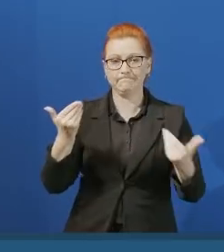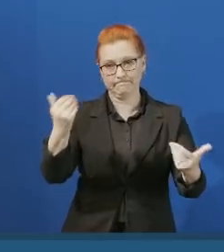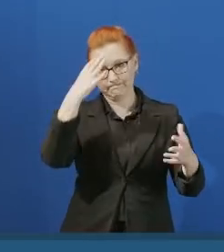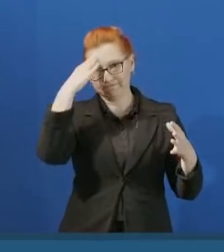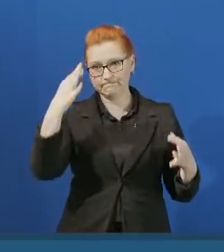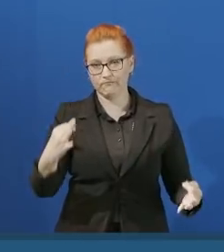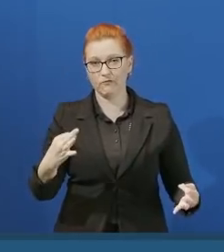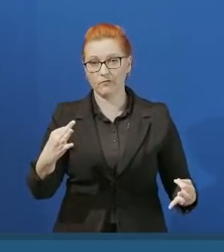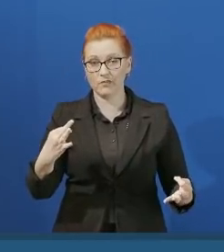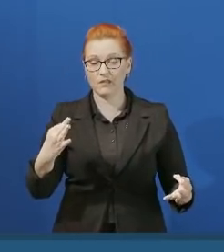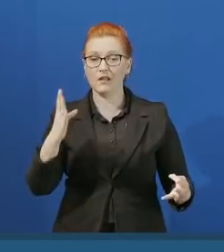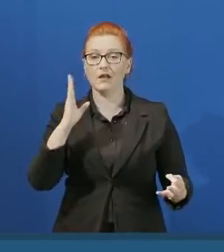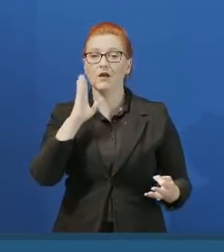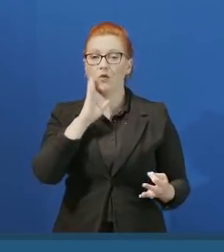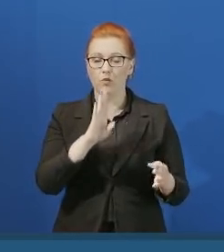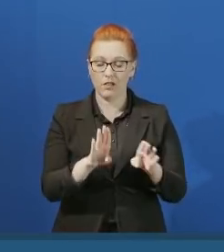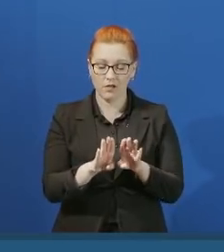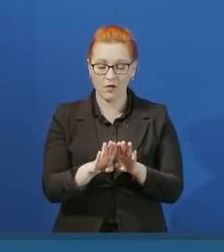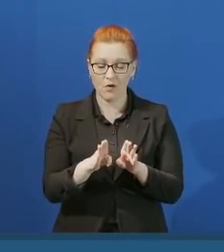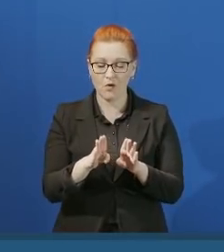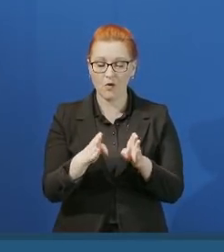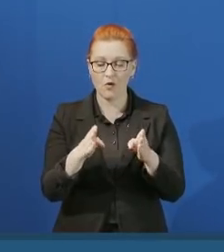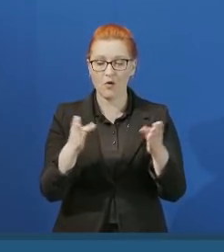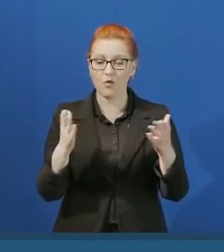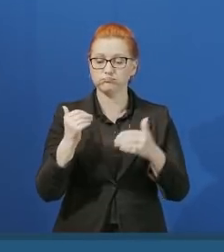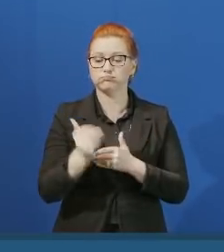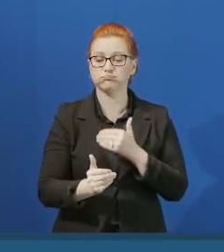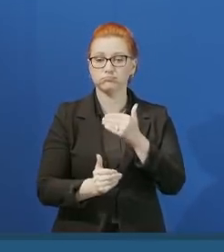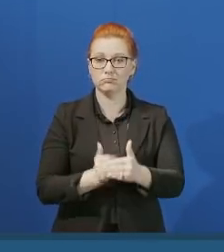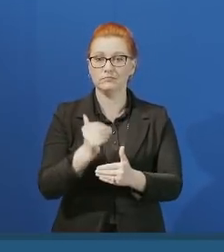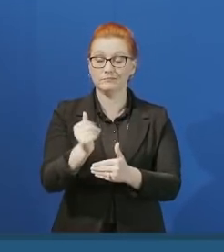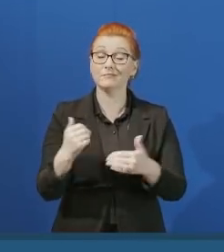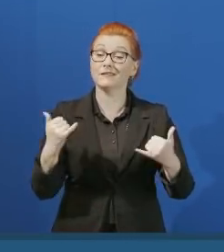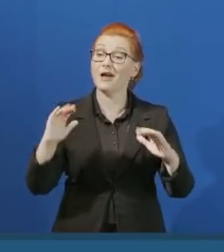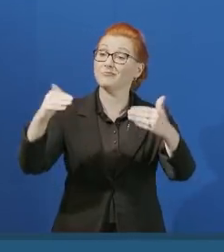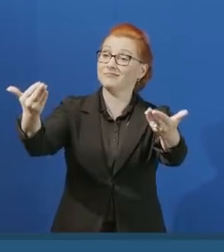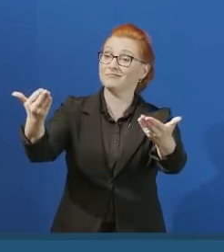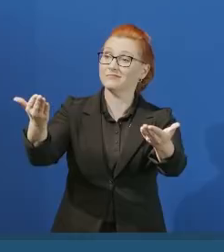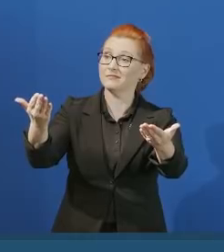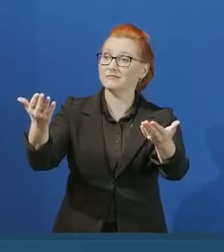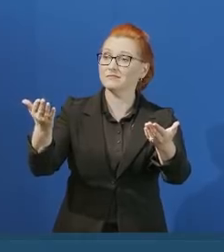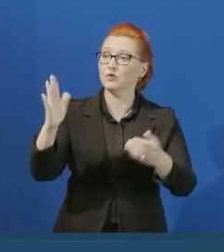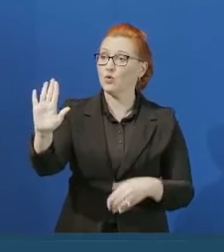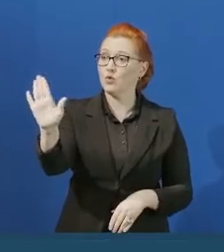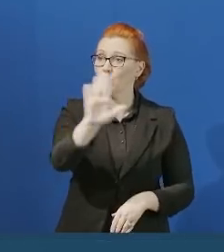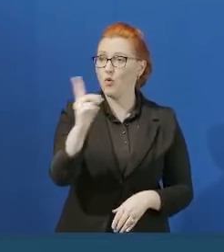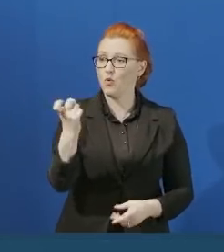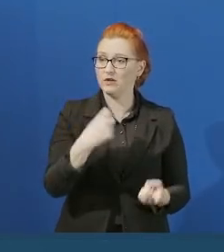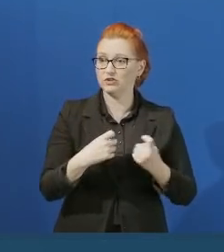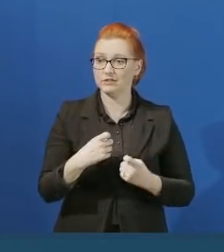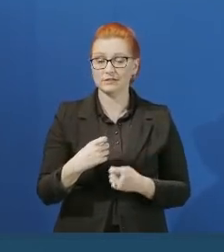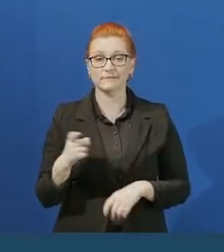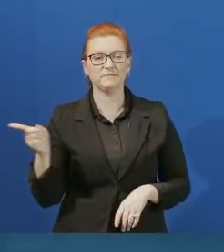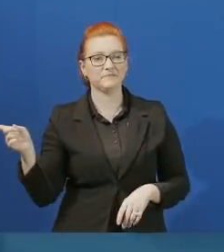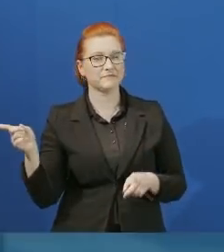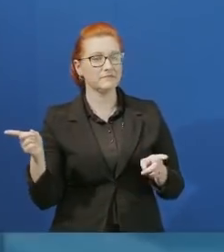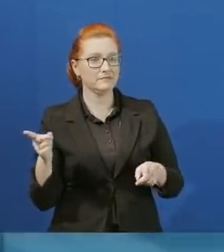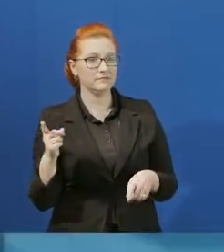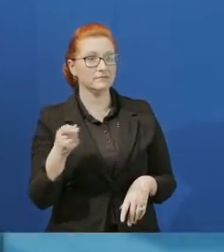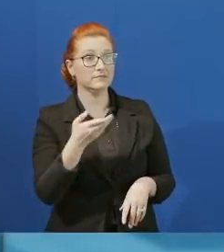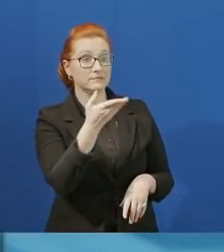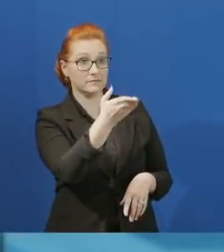opening and increasing Arizona's economy. And with that, we'll take some questions. Start on that side. We'll start with